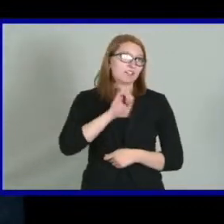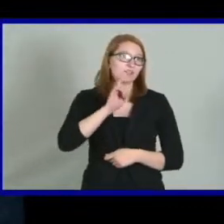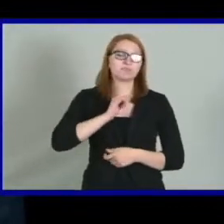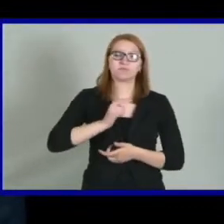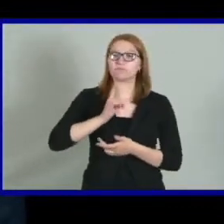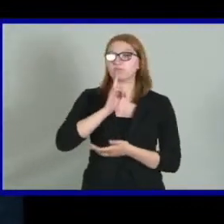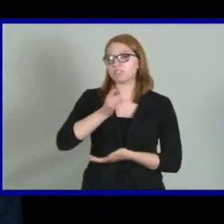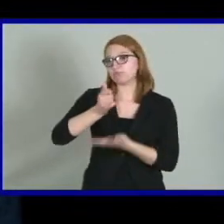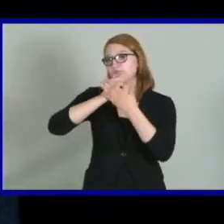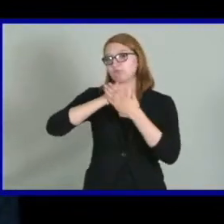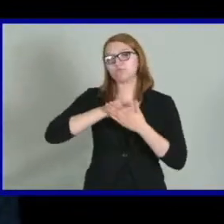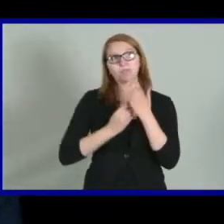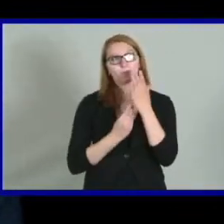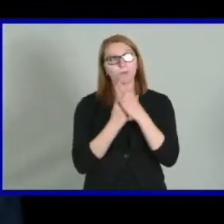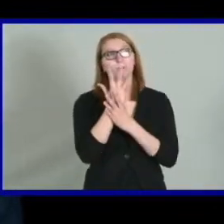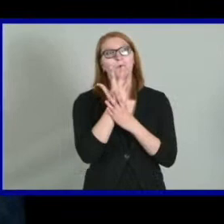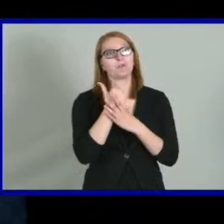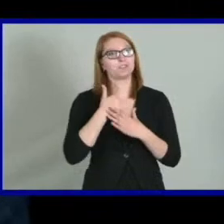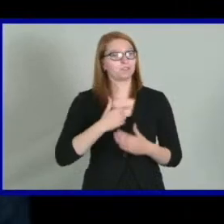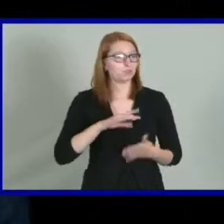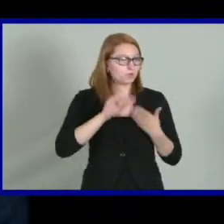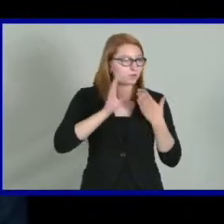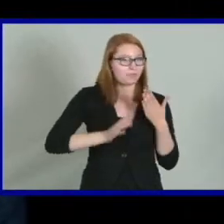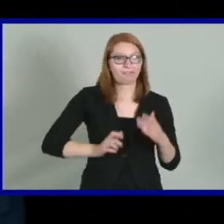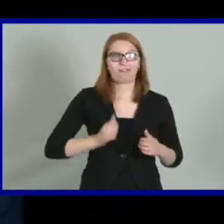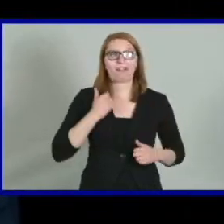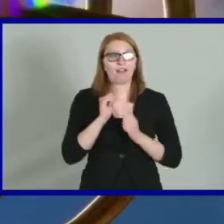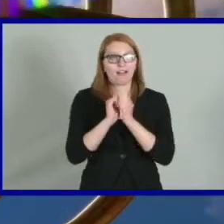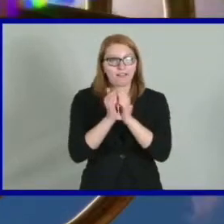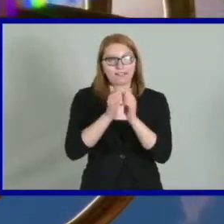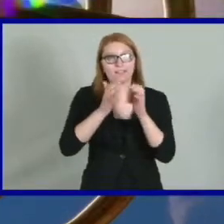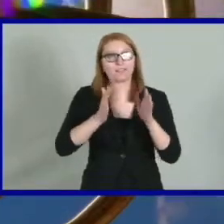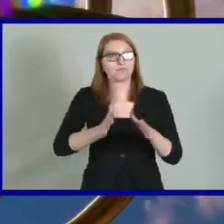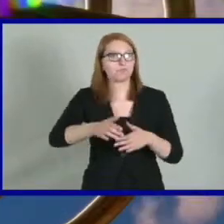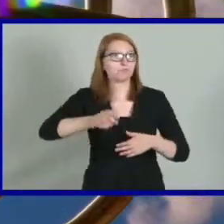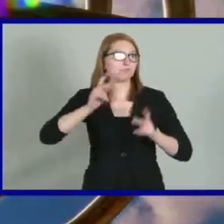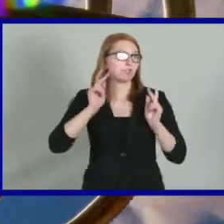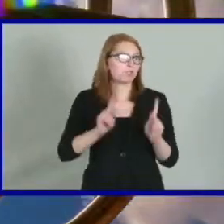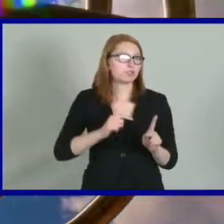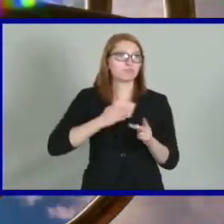as an athlete and as a person. And I'm so thankful for my experience.